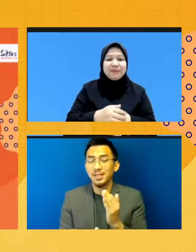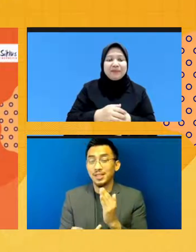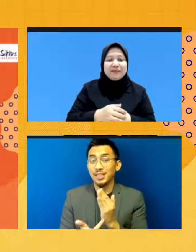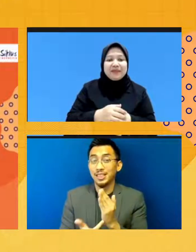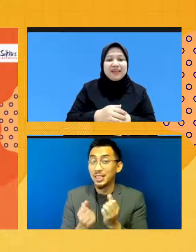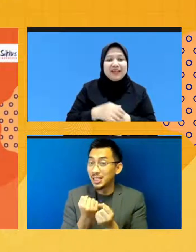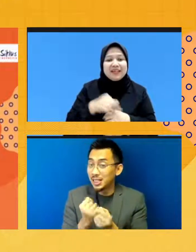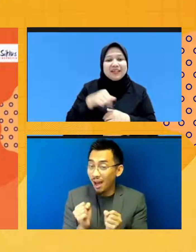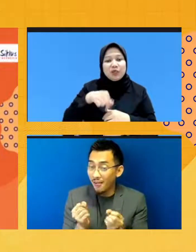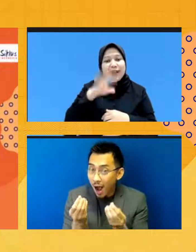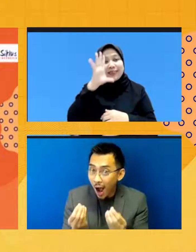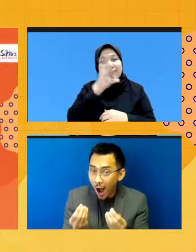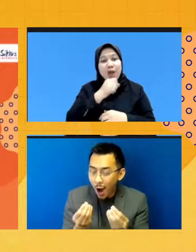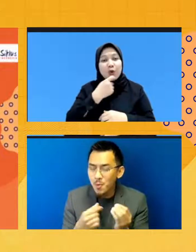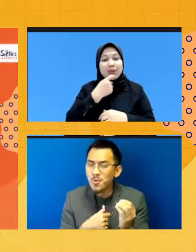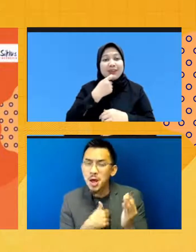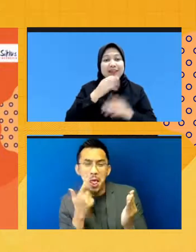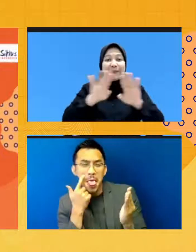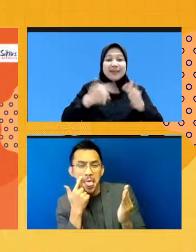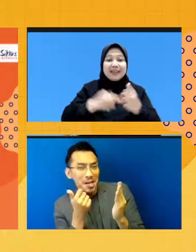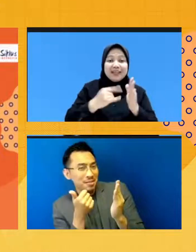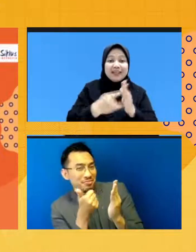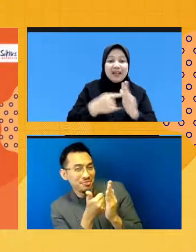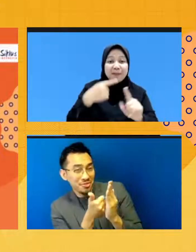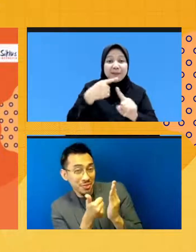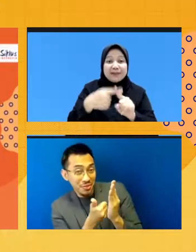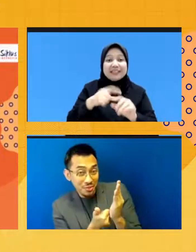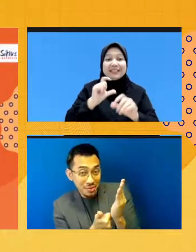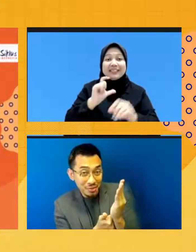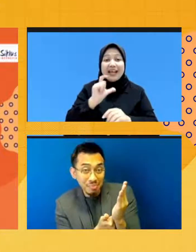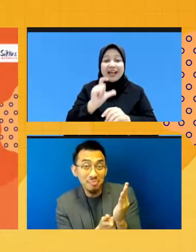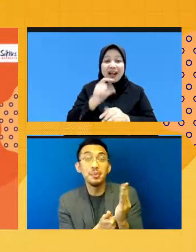well as the practical steps, how we can safeguard